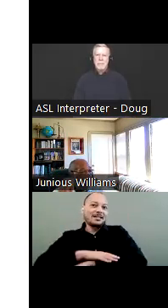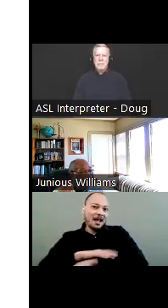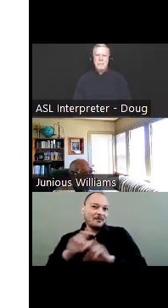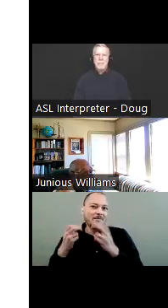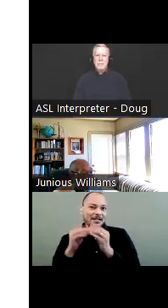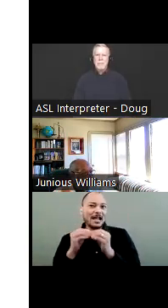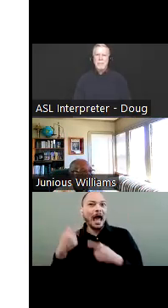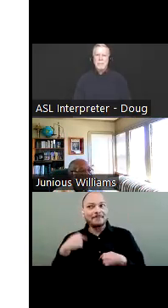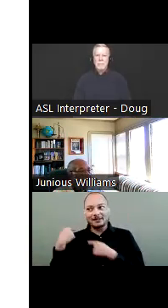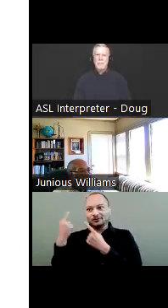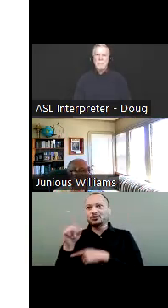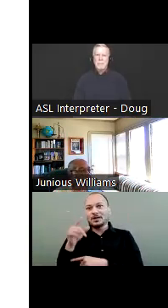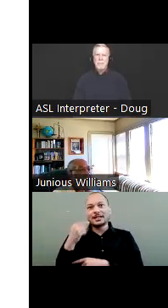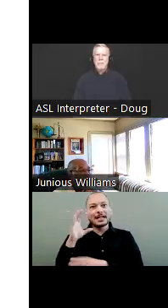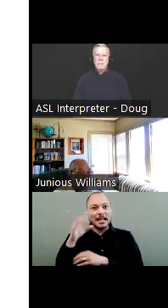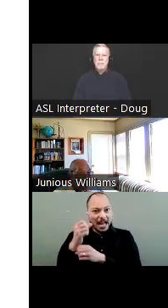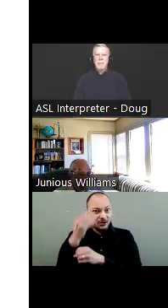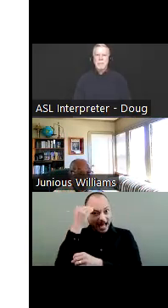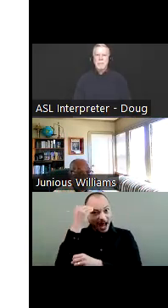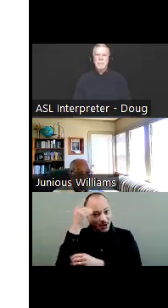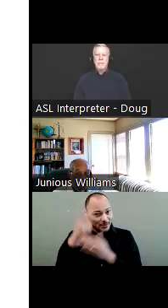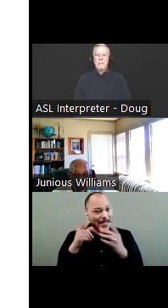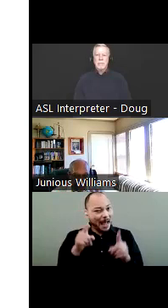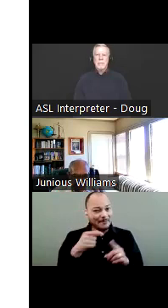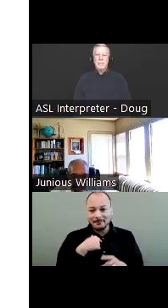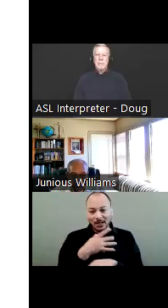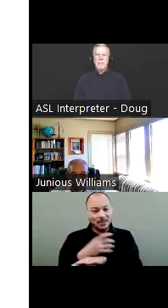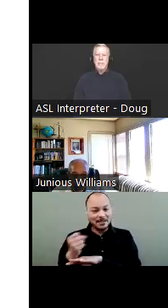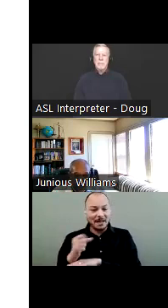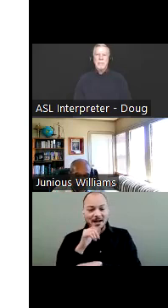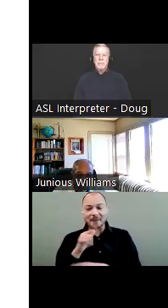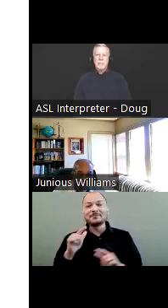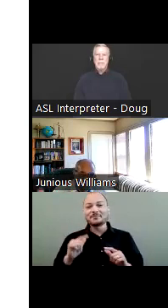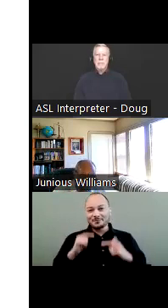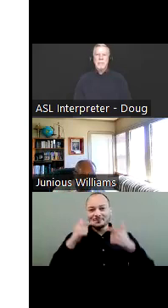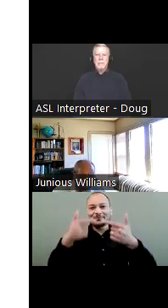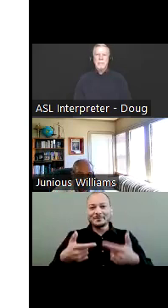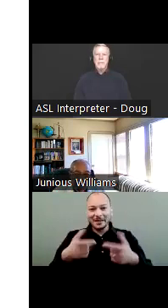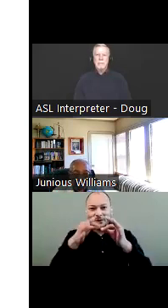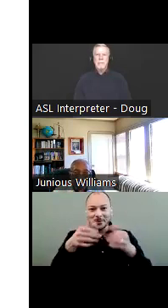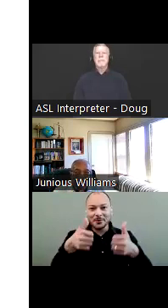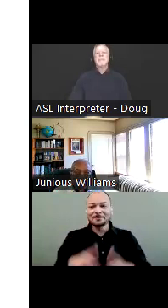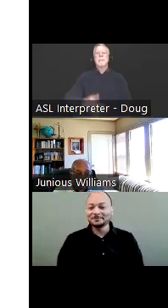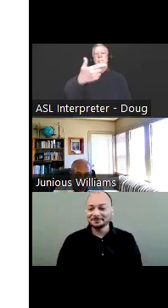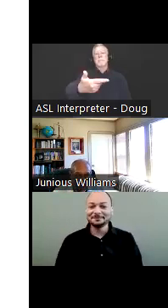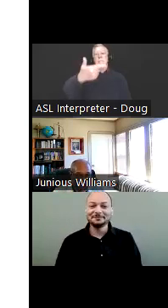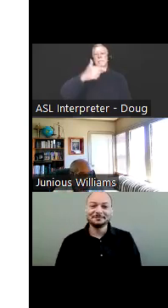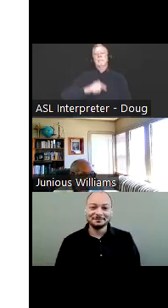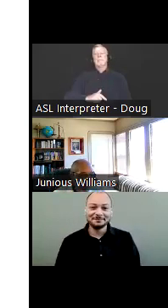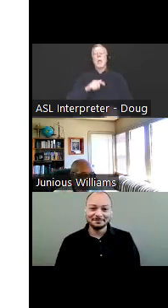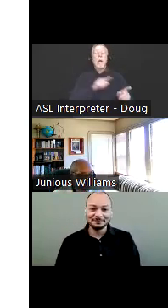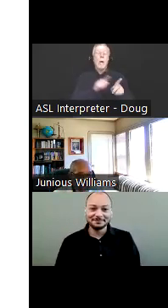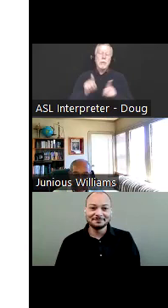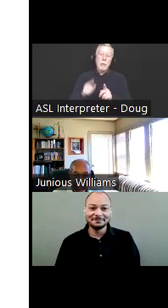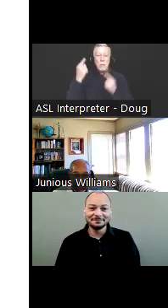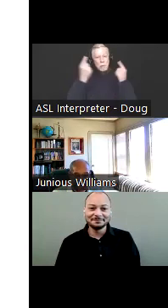I know predictably what's going to happen. I ain't going to waste my time. So that's what you're thinking about. Also, whether or not there's training that